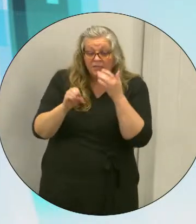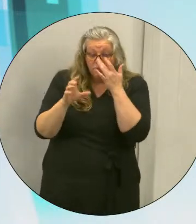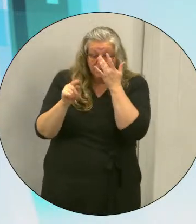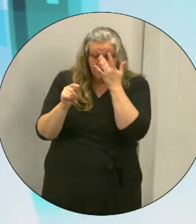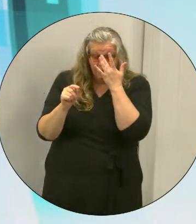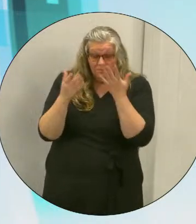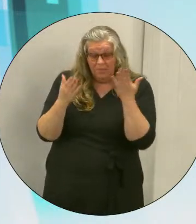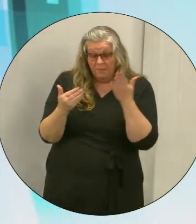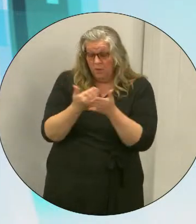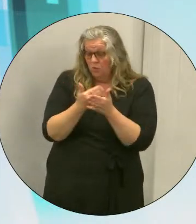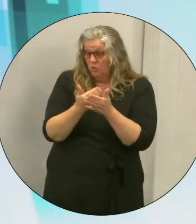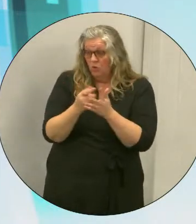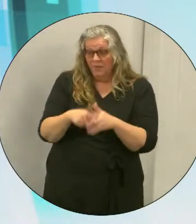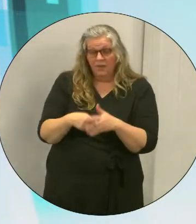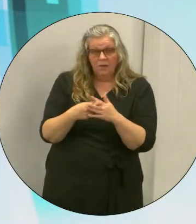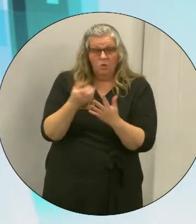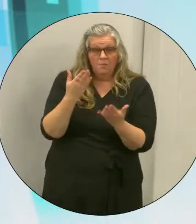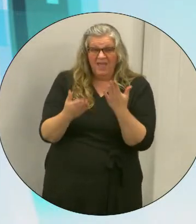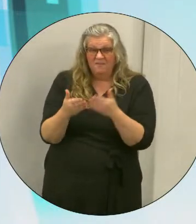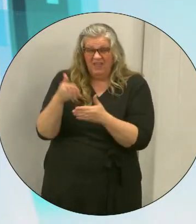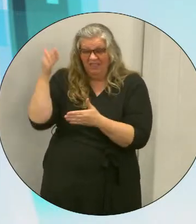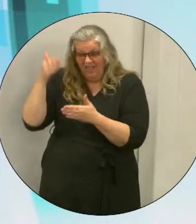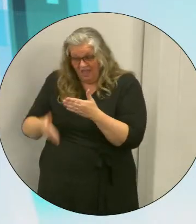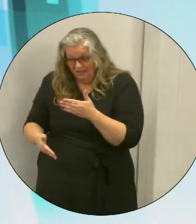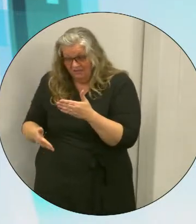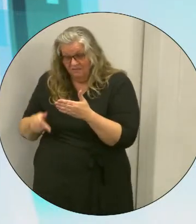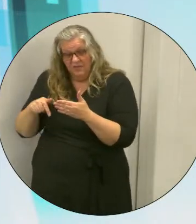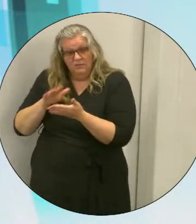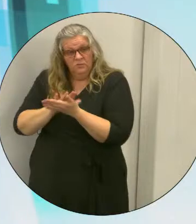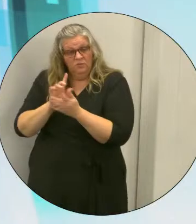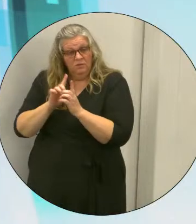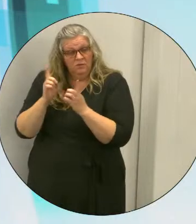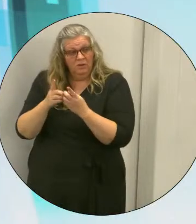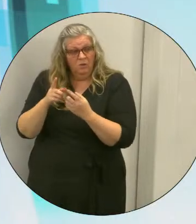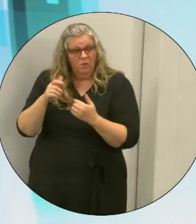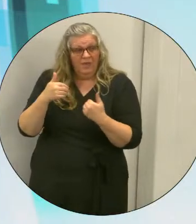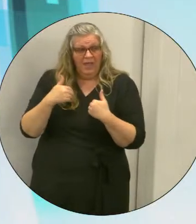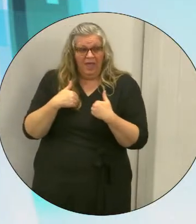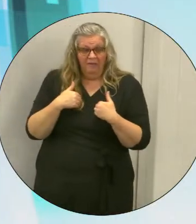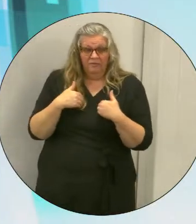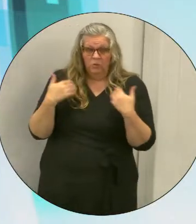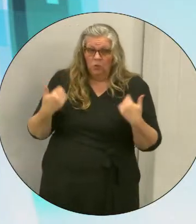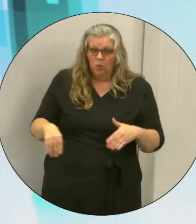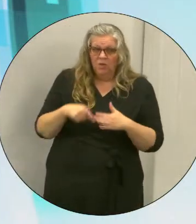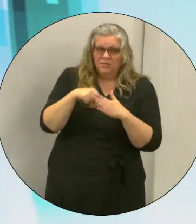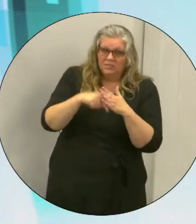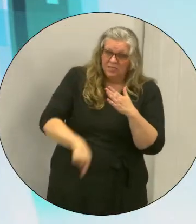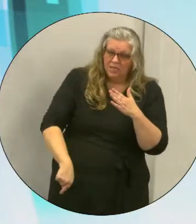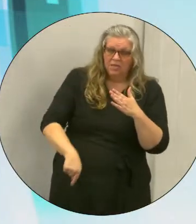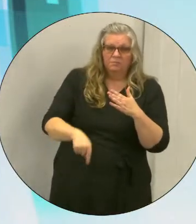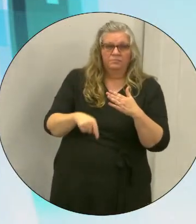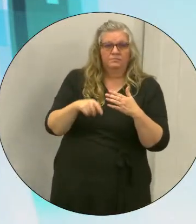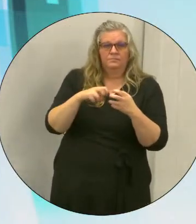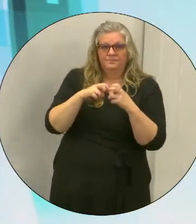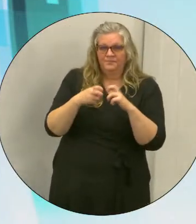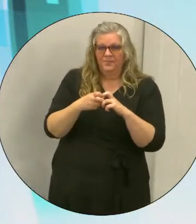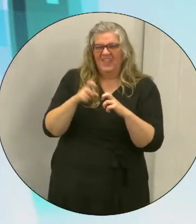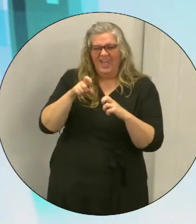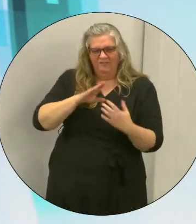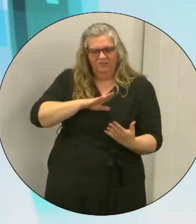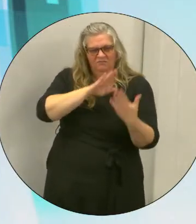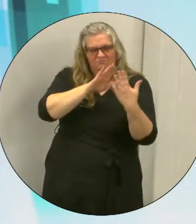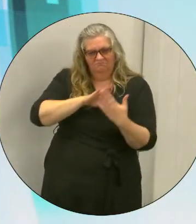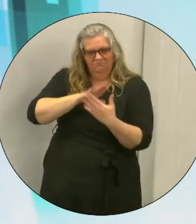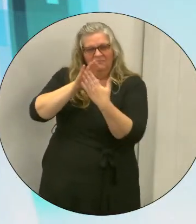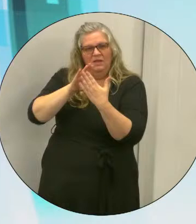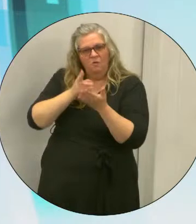beginning or the end of this district. We have deep-seated dysfunction here. The problems are real and they must be faced